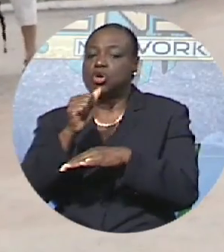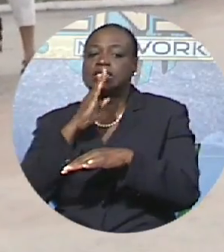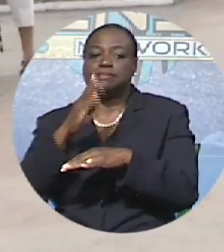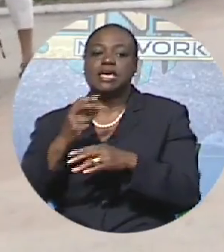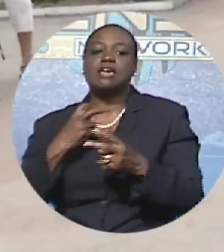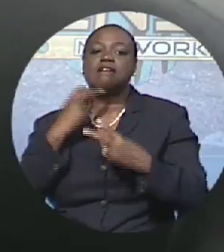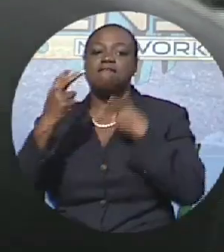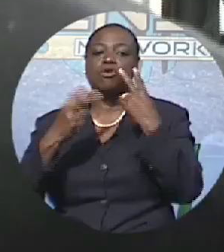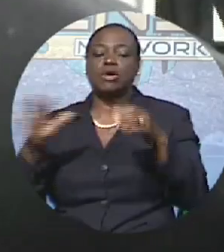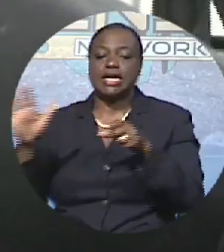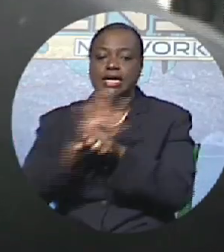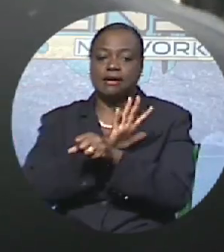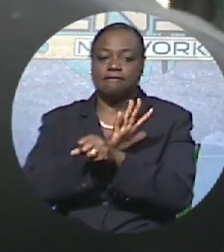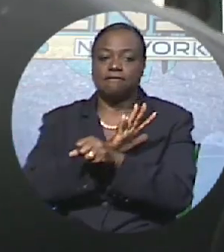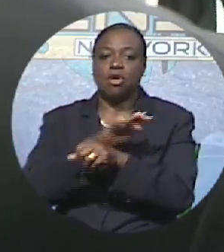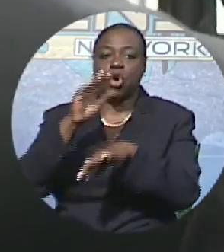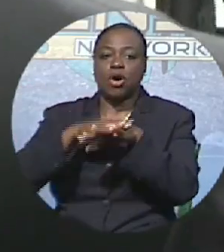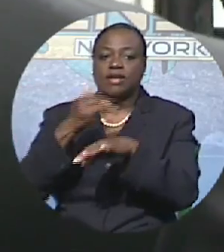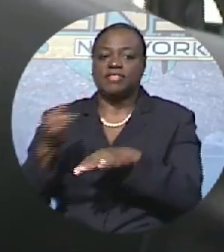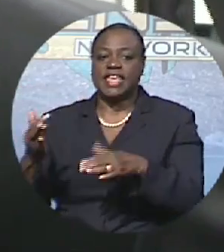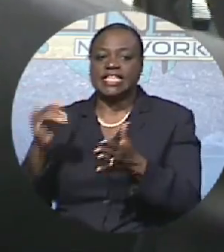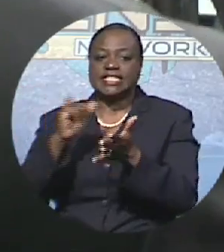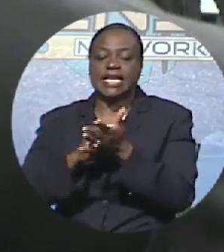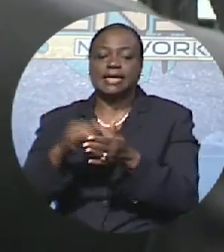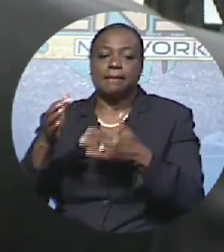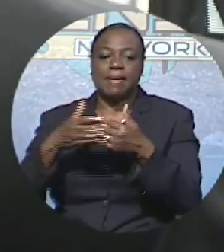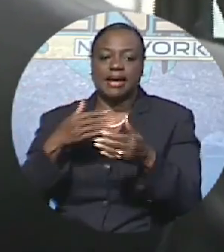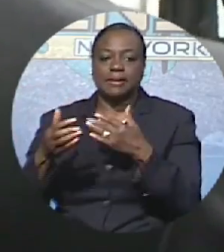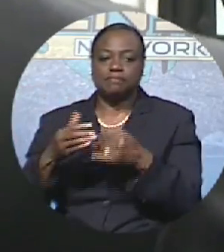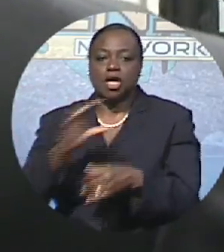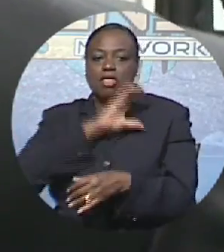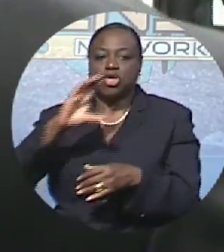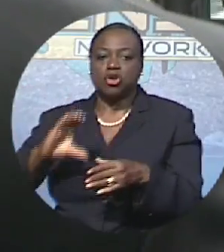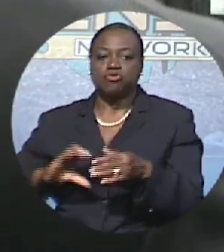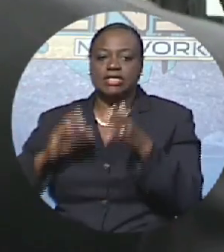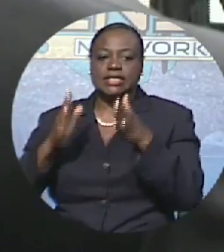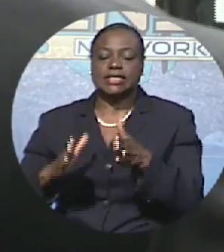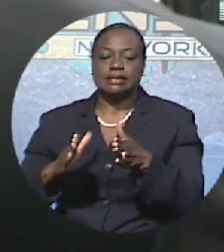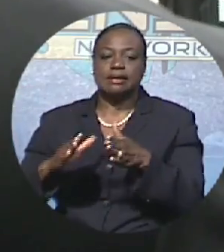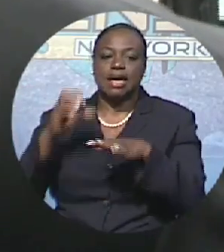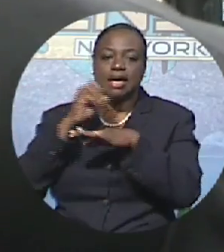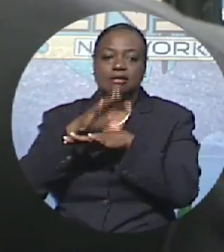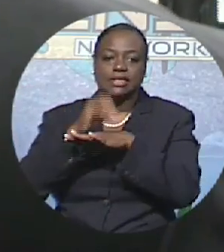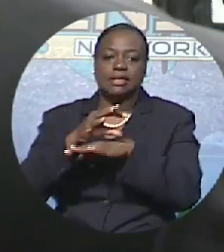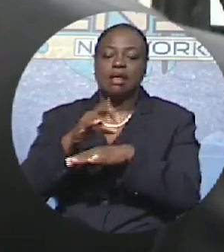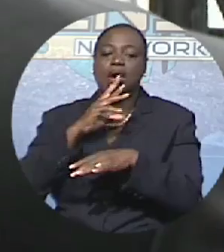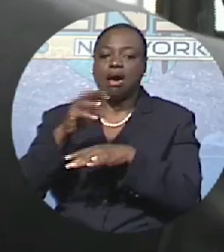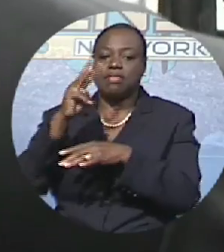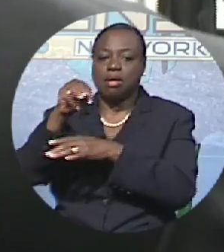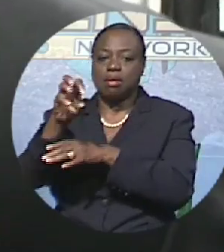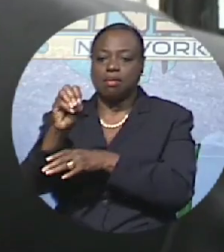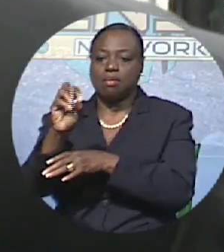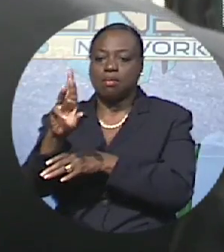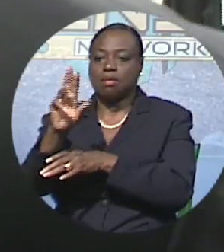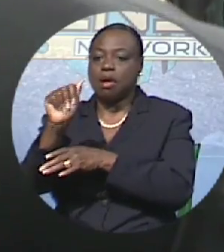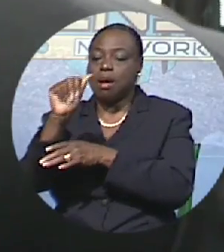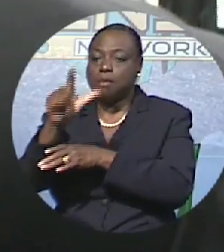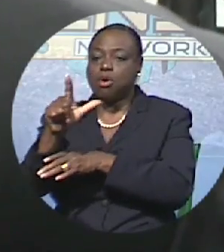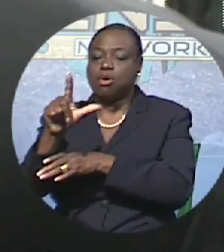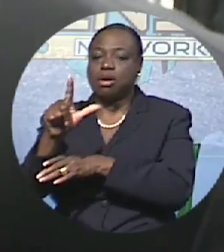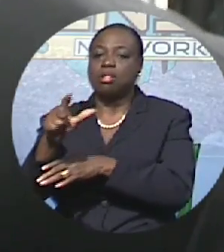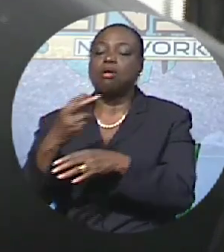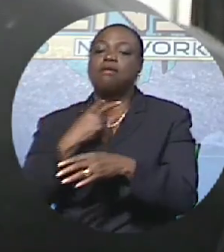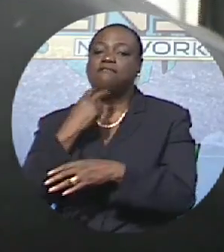issues that really matter. Well, I think the Christian Council, they are the moral voice for the country. And I think